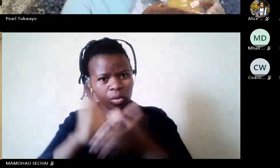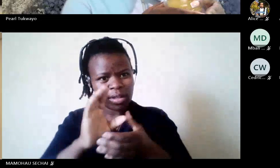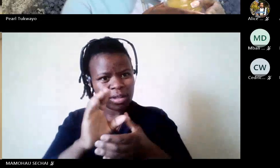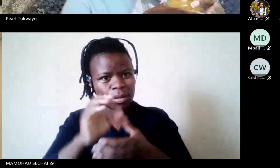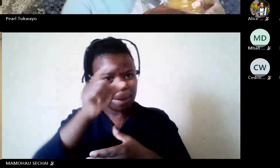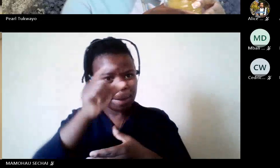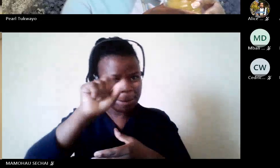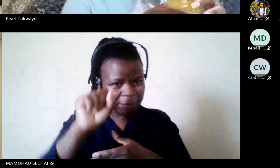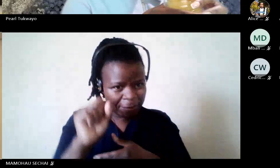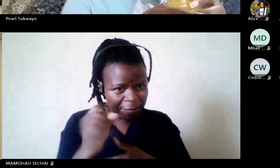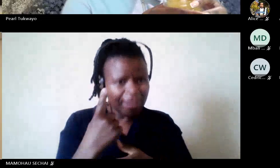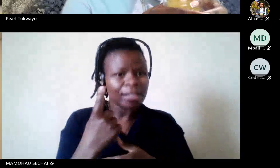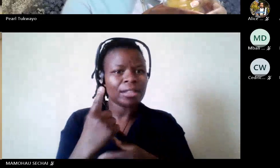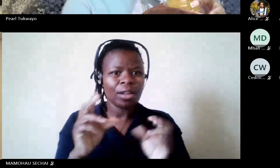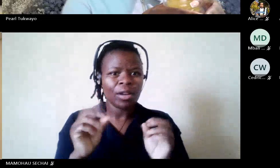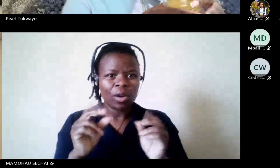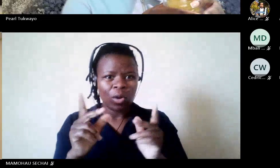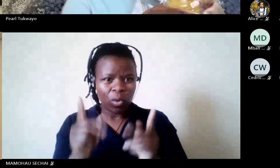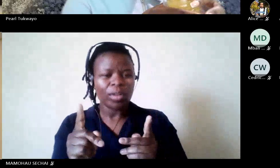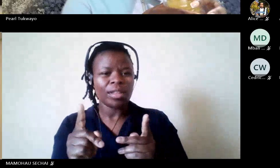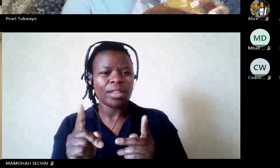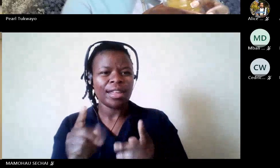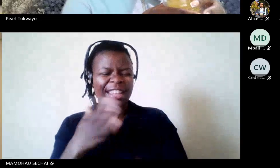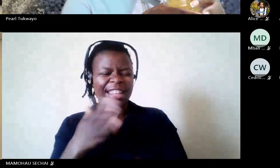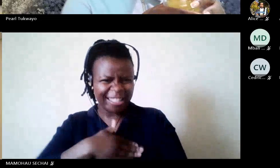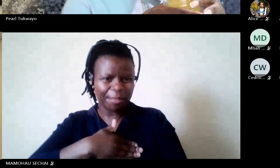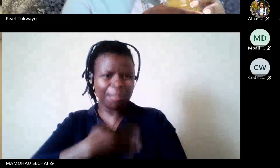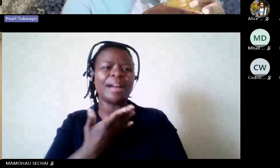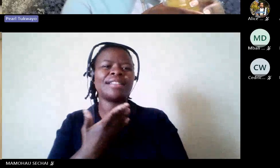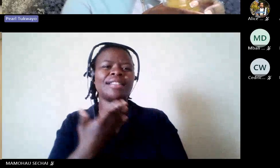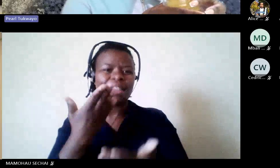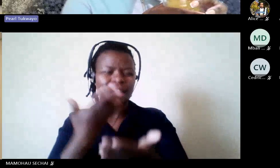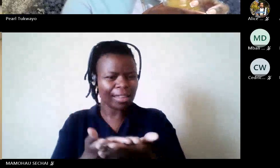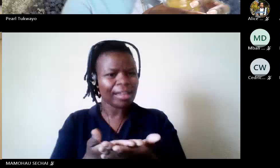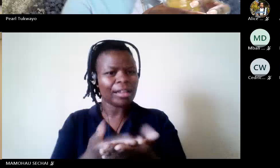the mantle and came and did PhD, the masters,